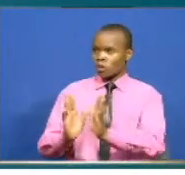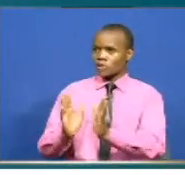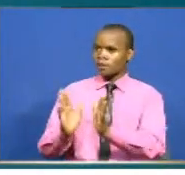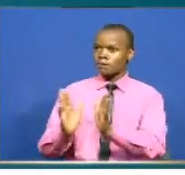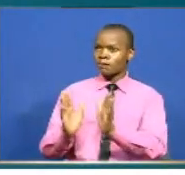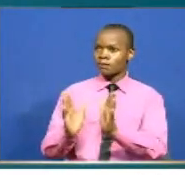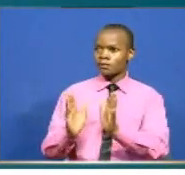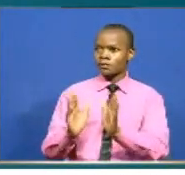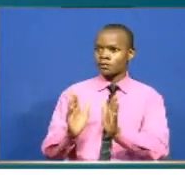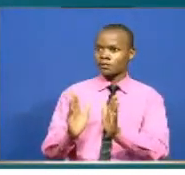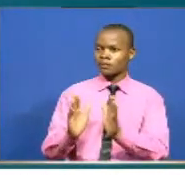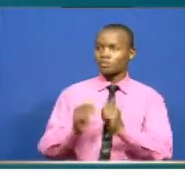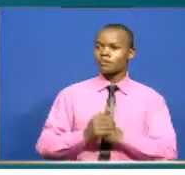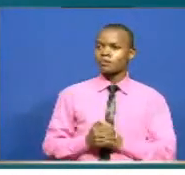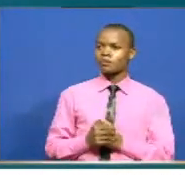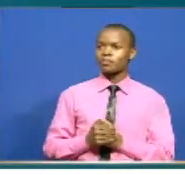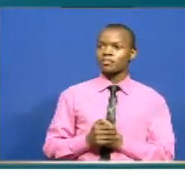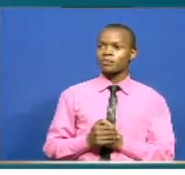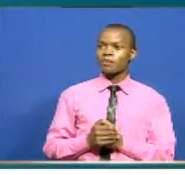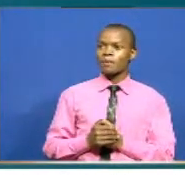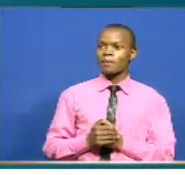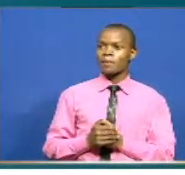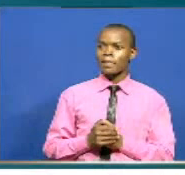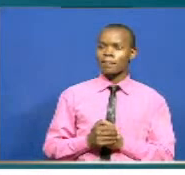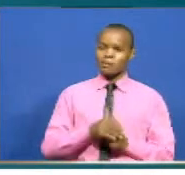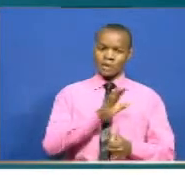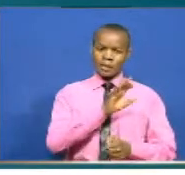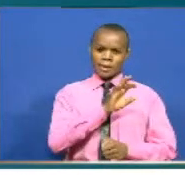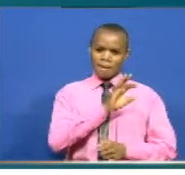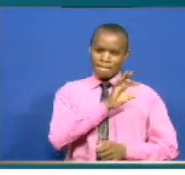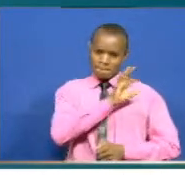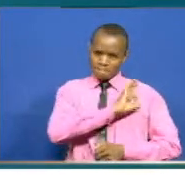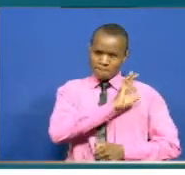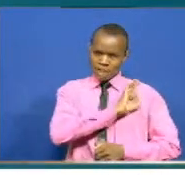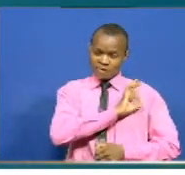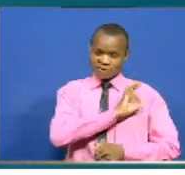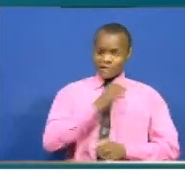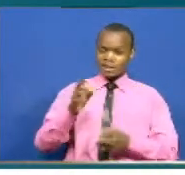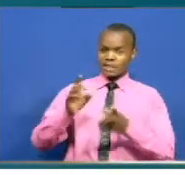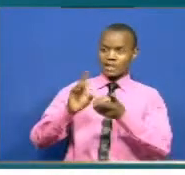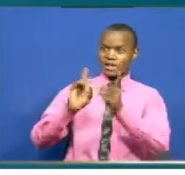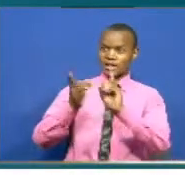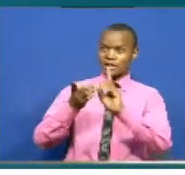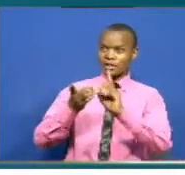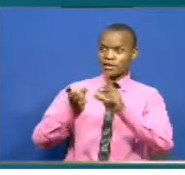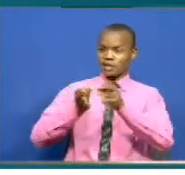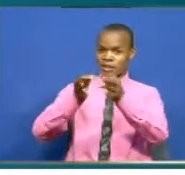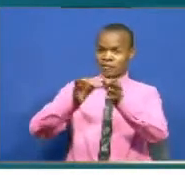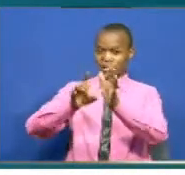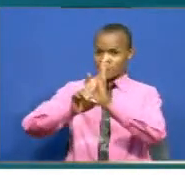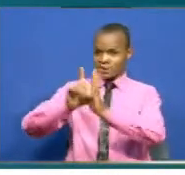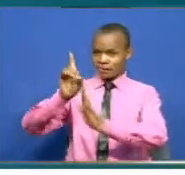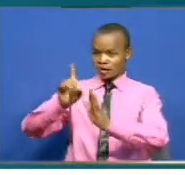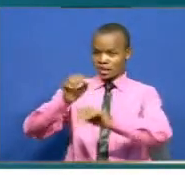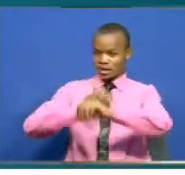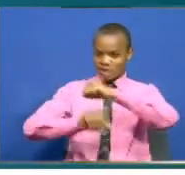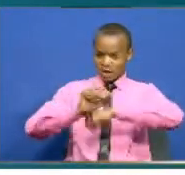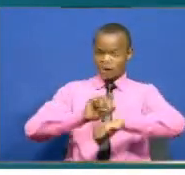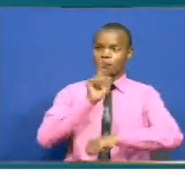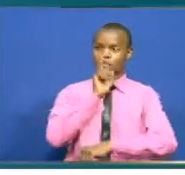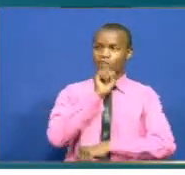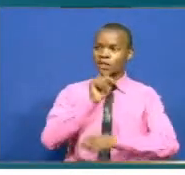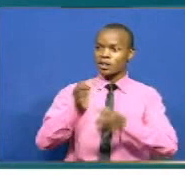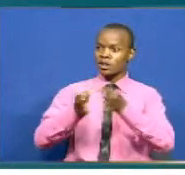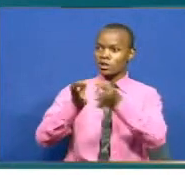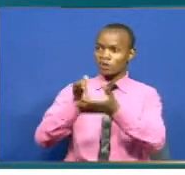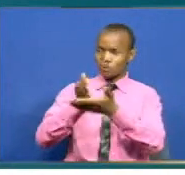see, look at the cost-benefit analysis of any aspect, any development that is being done. If you